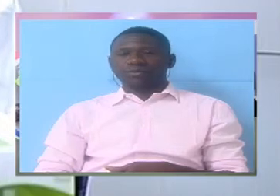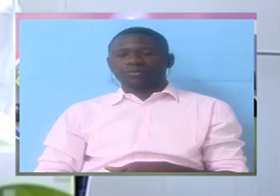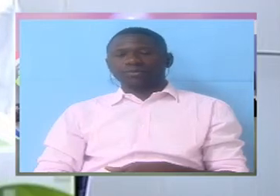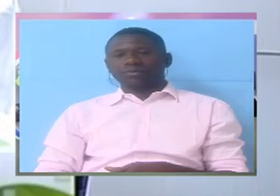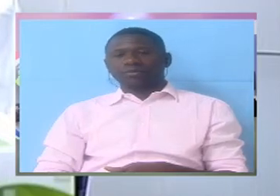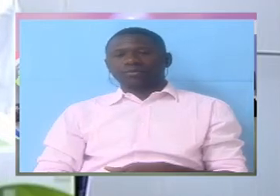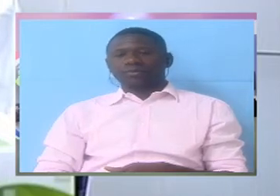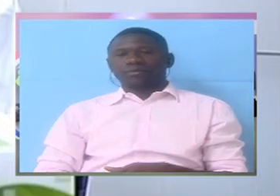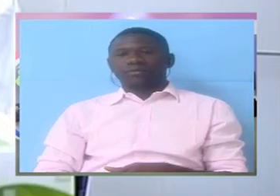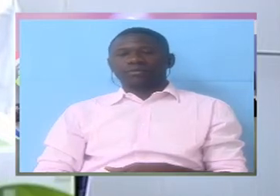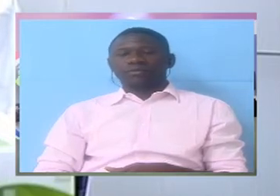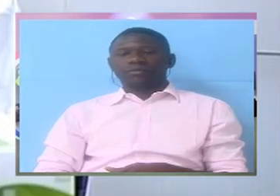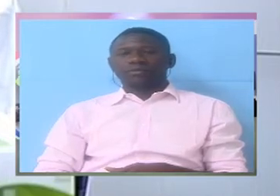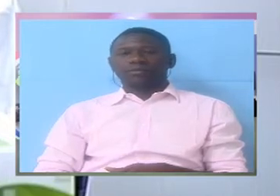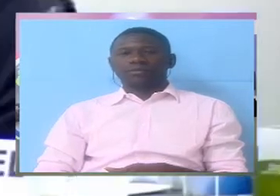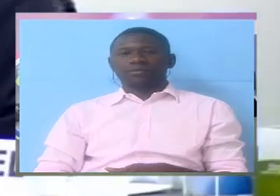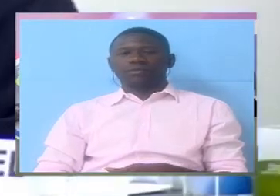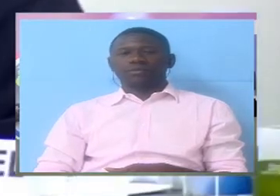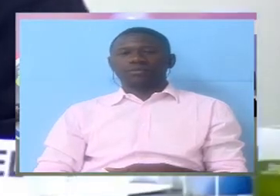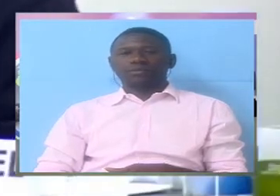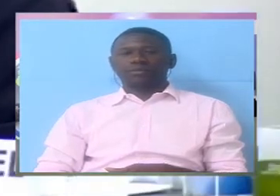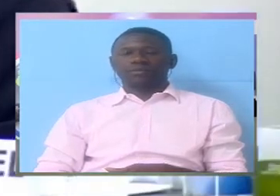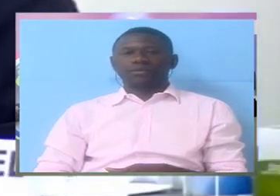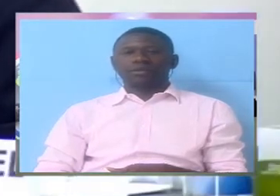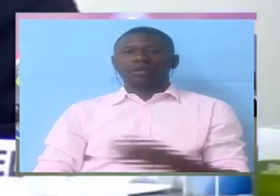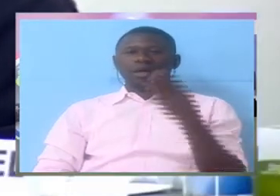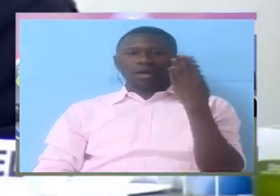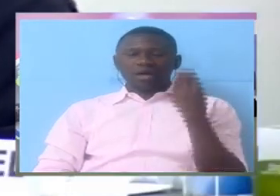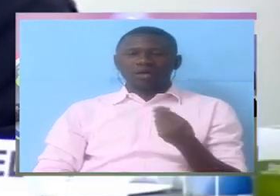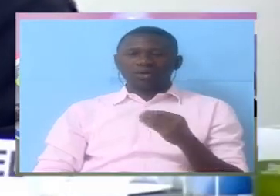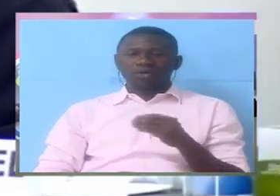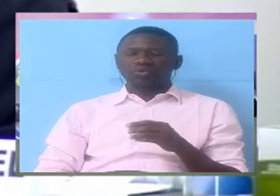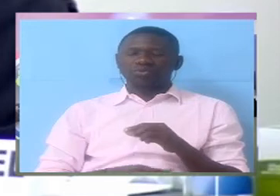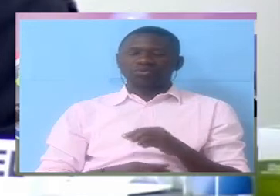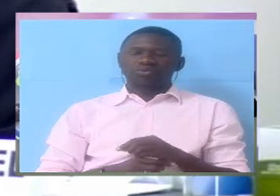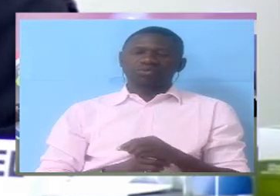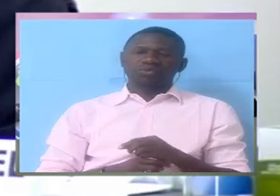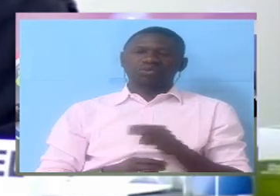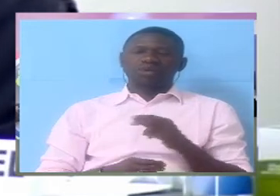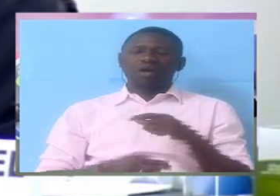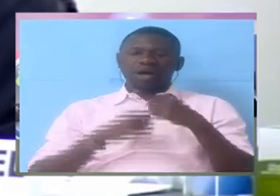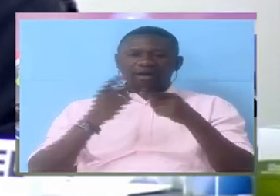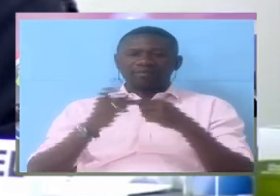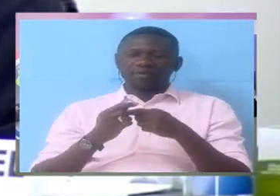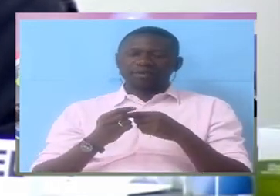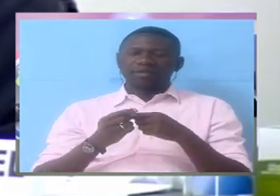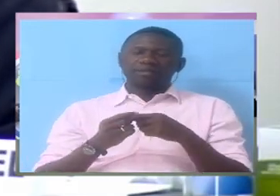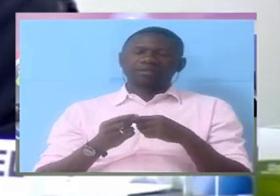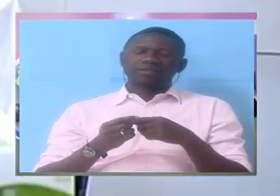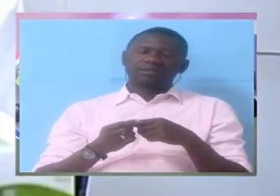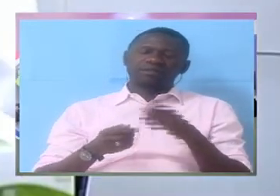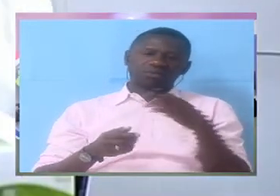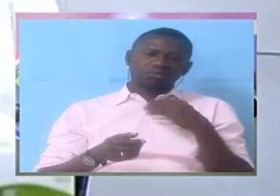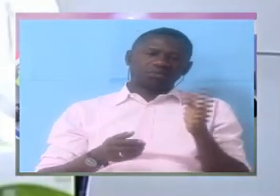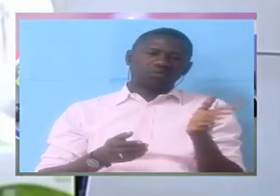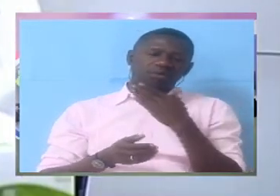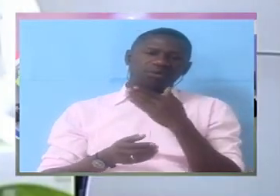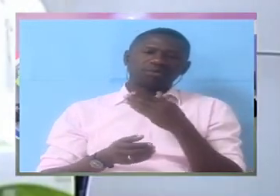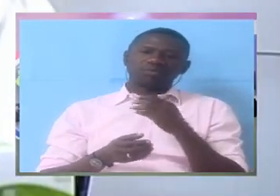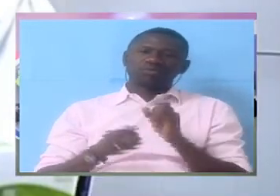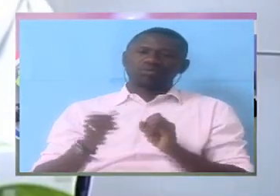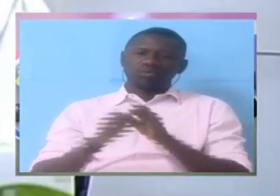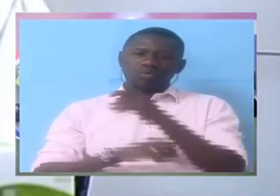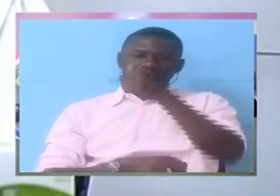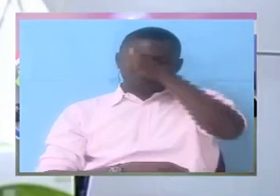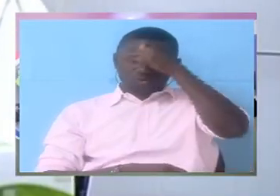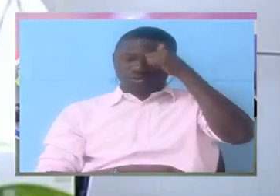le yo bay sa yen samba Dakar. How soon after the attack did you deploy to Dakar? I wati jellel sa tariar rinke